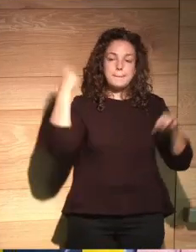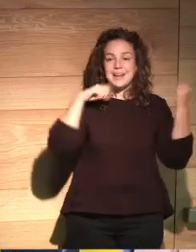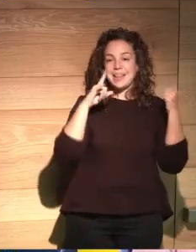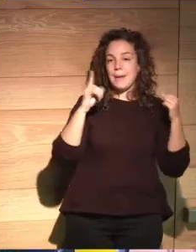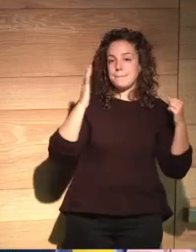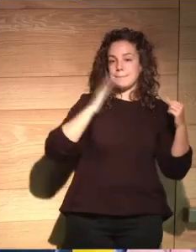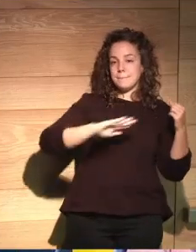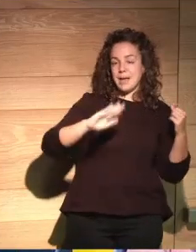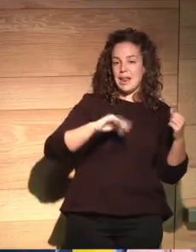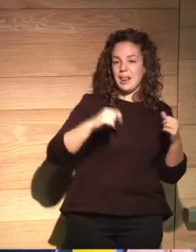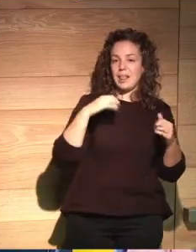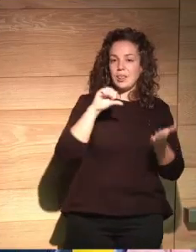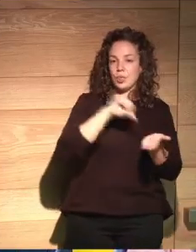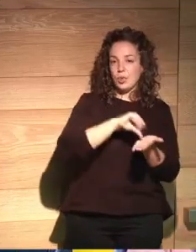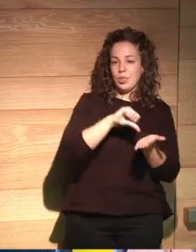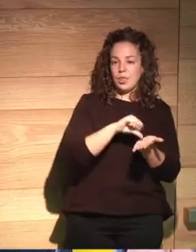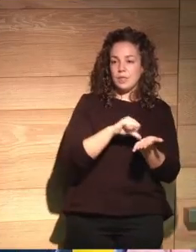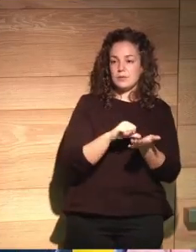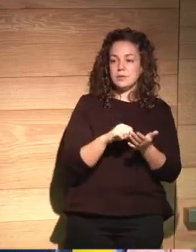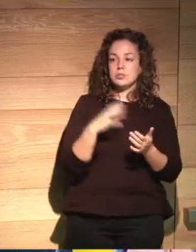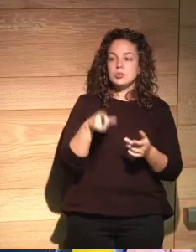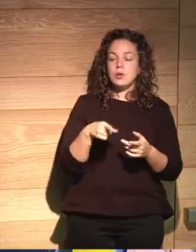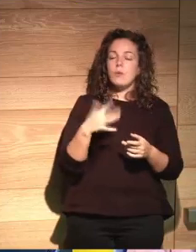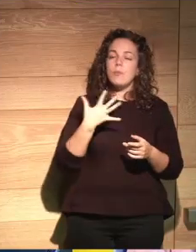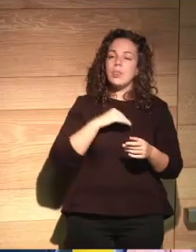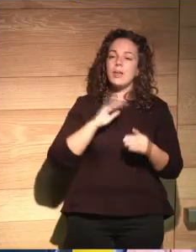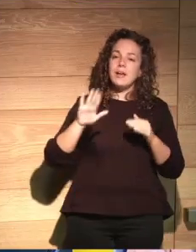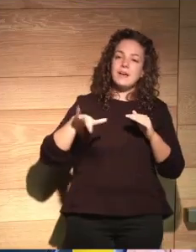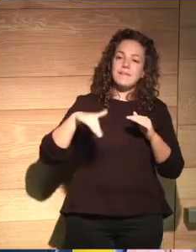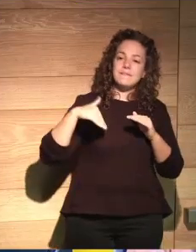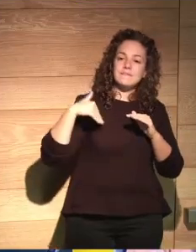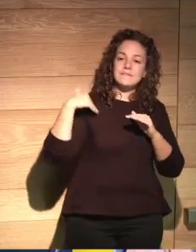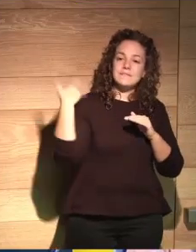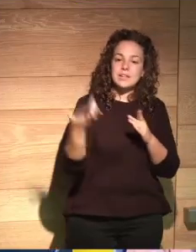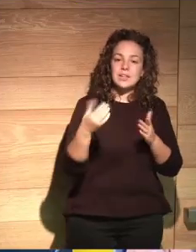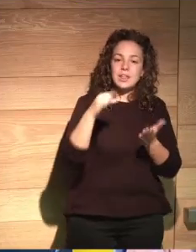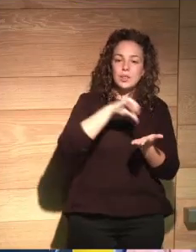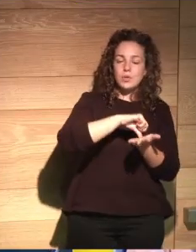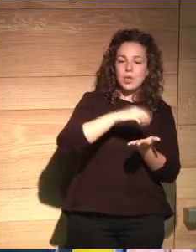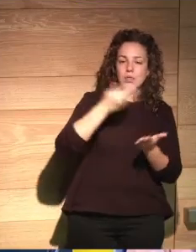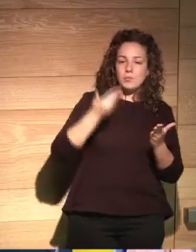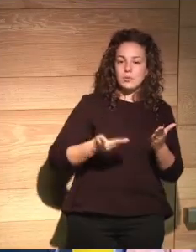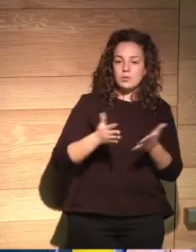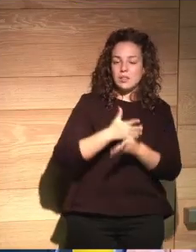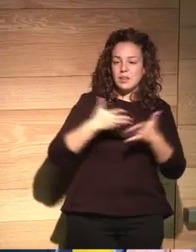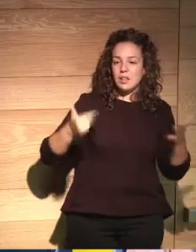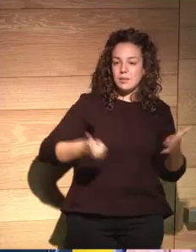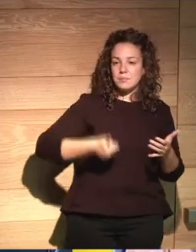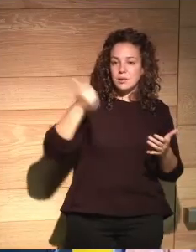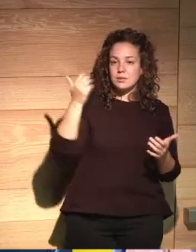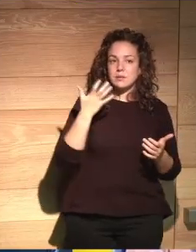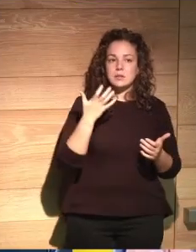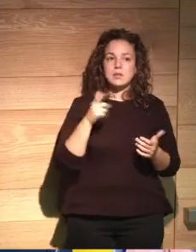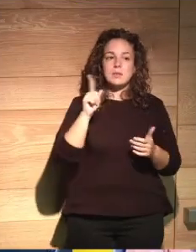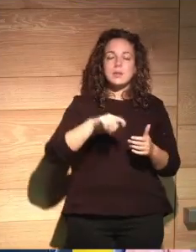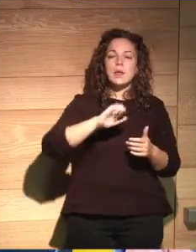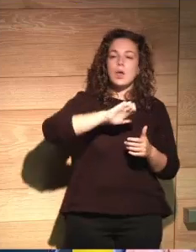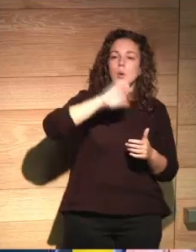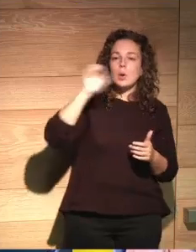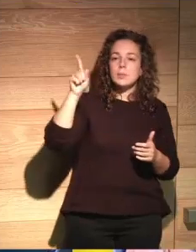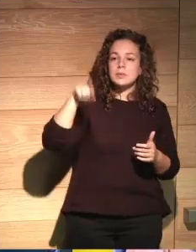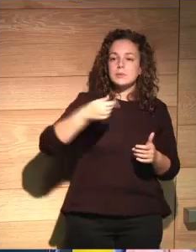whether there is a risk that these bad practices in global cities will be transferred to other